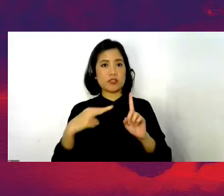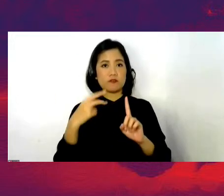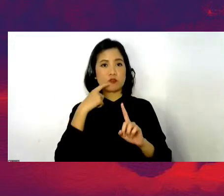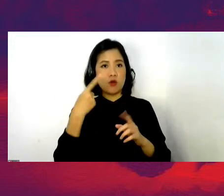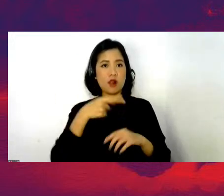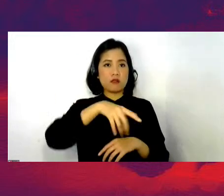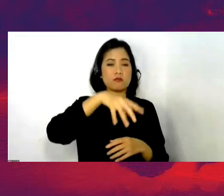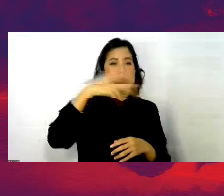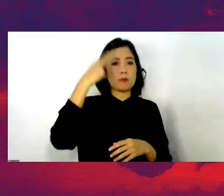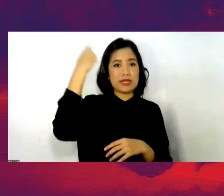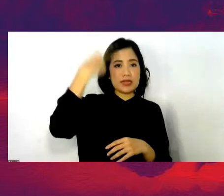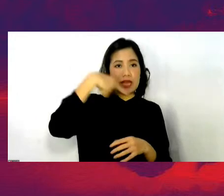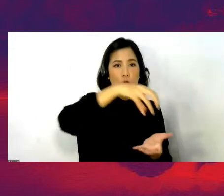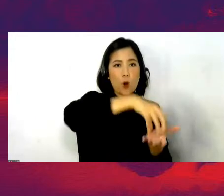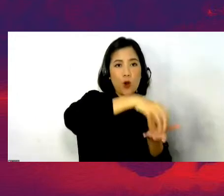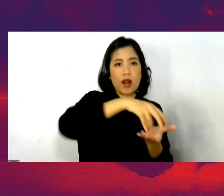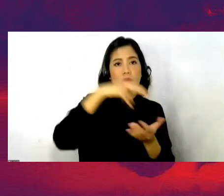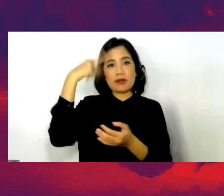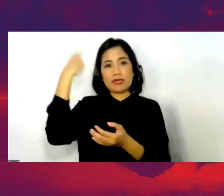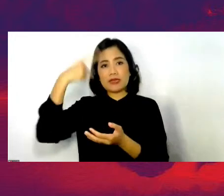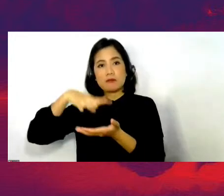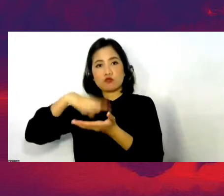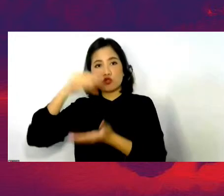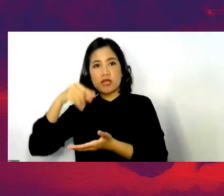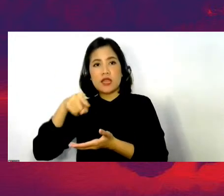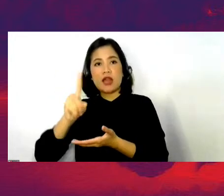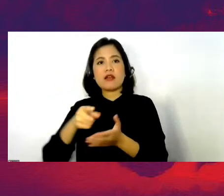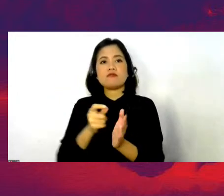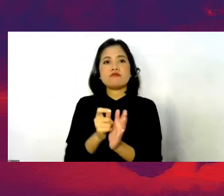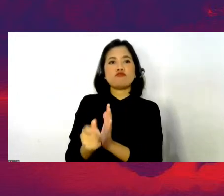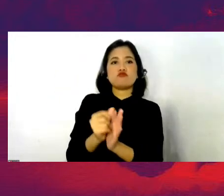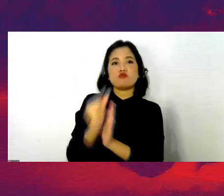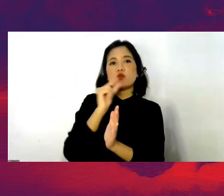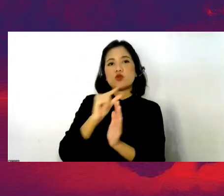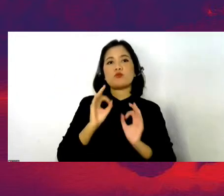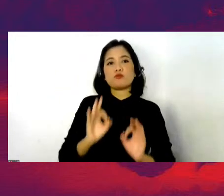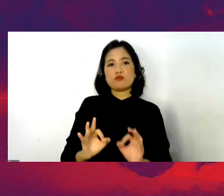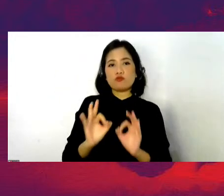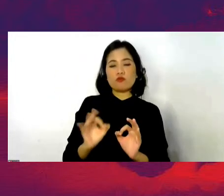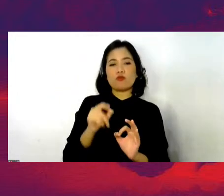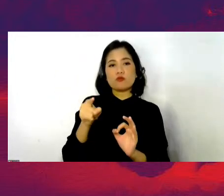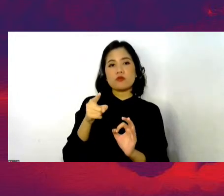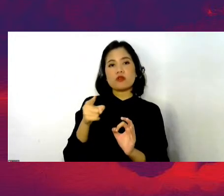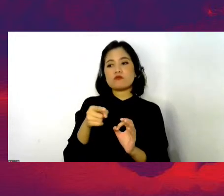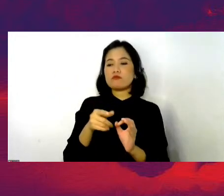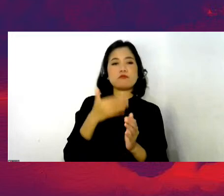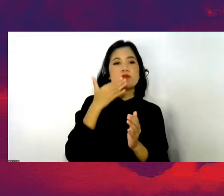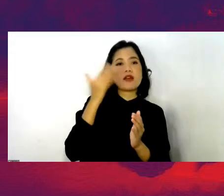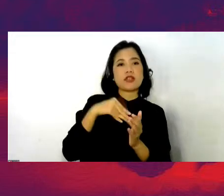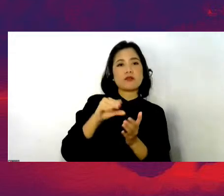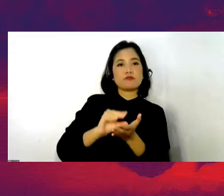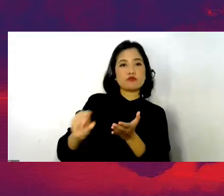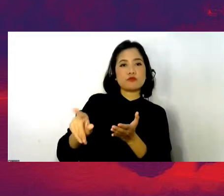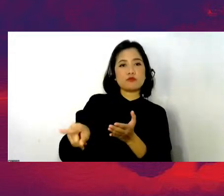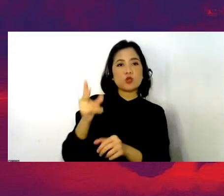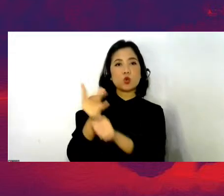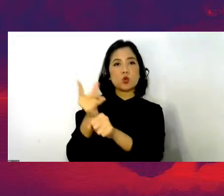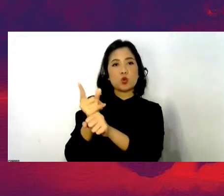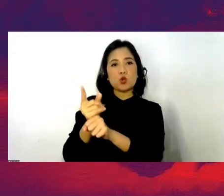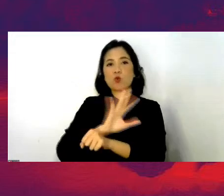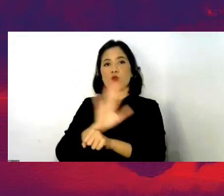government, see that the majority of our spending for education is actually going to teachers, not a lot to go to the